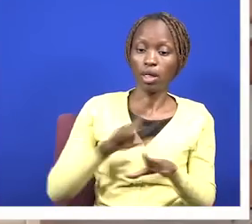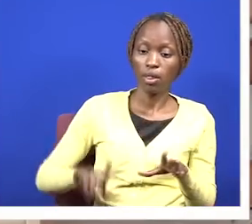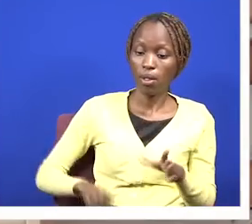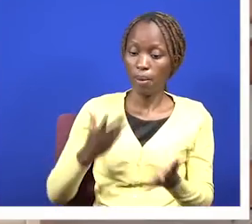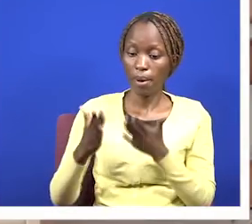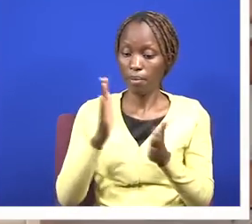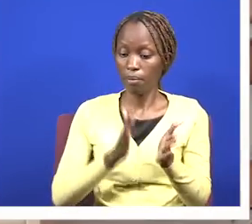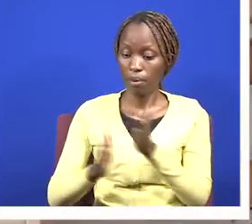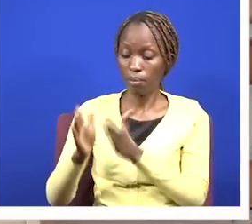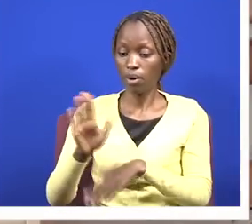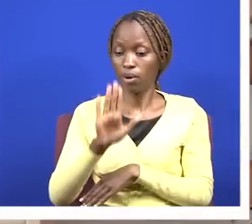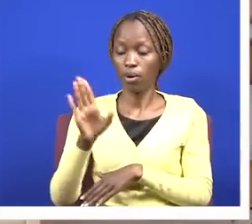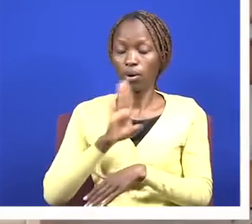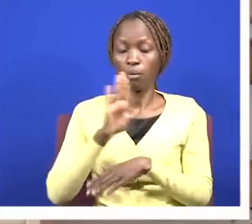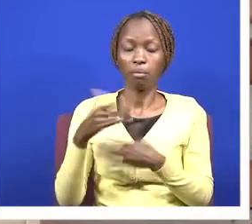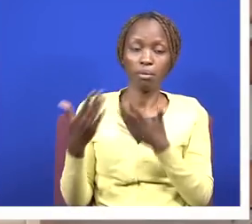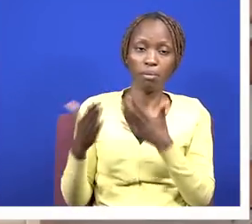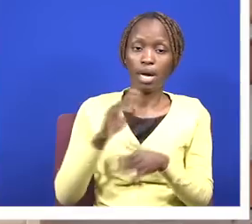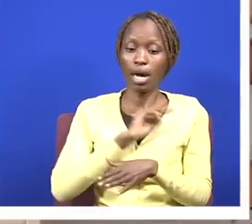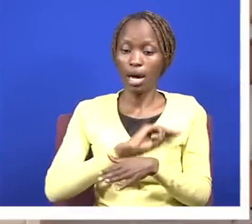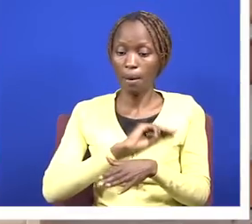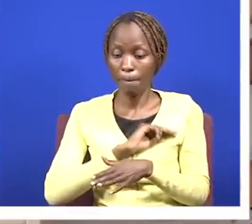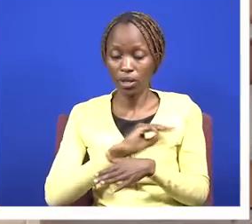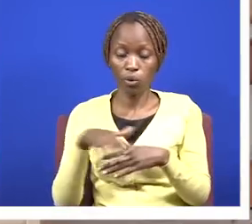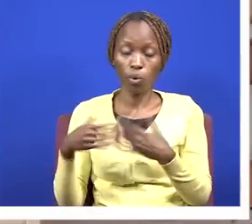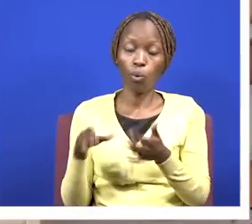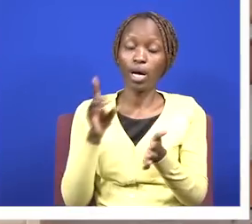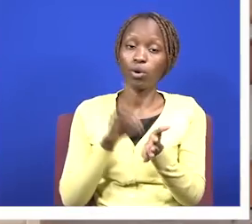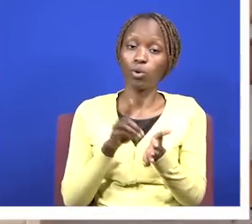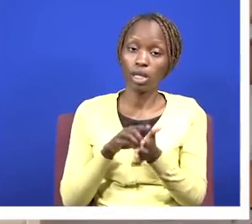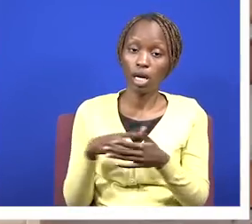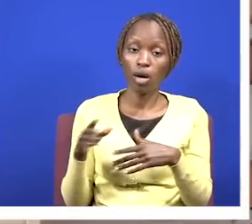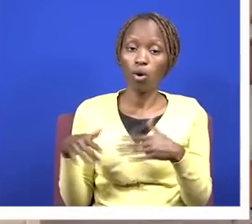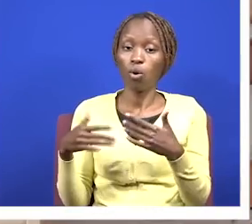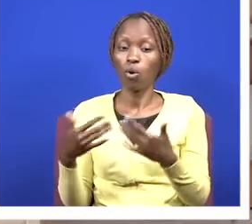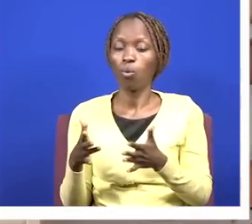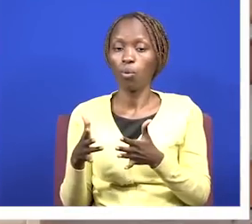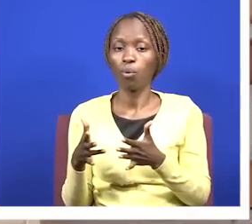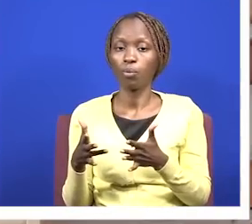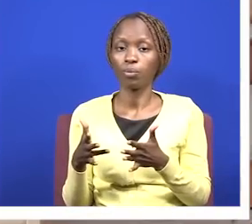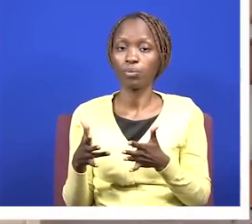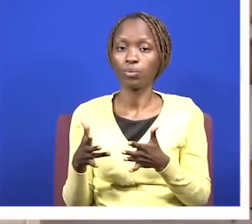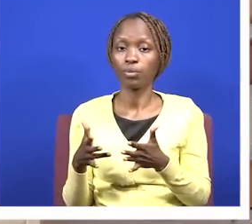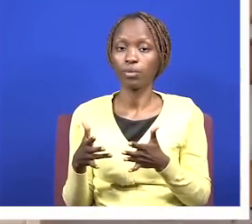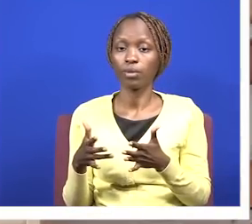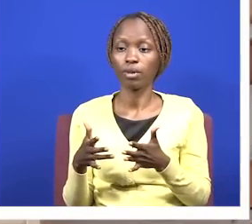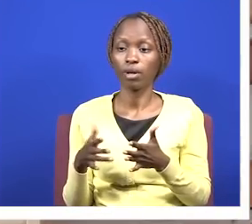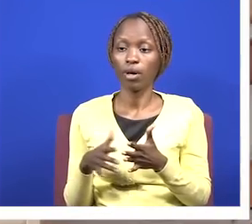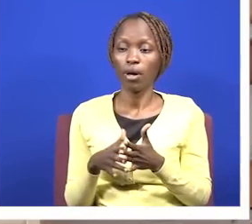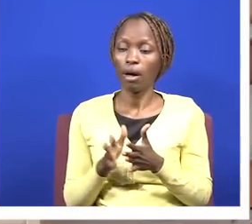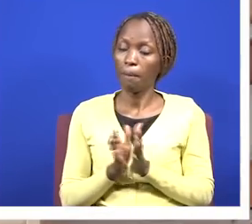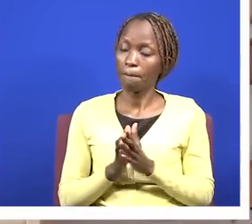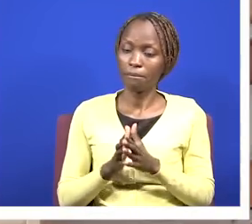you to be a missionary, to be a doctor, or even a great woman or